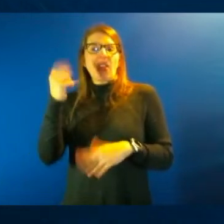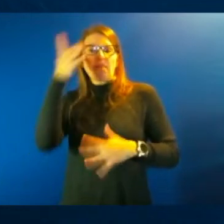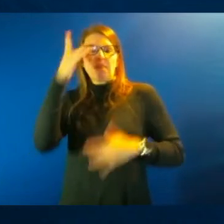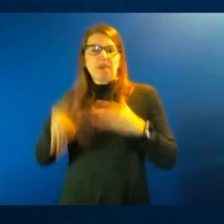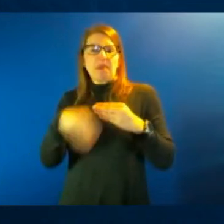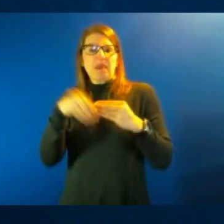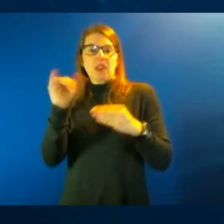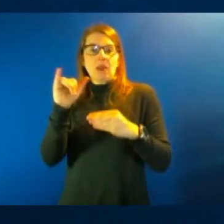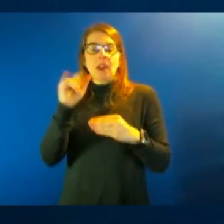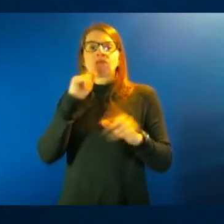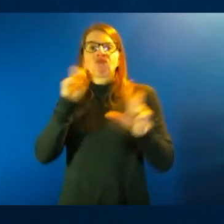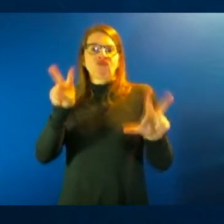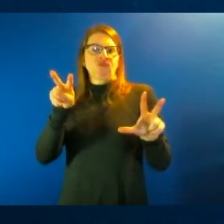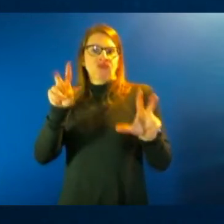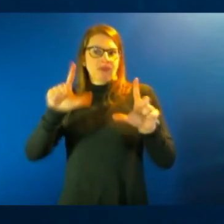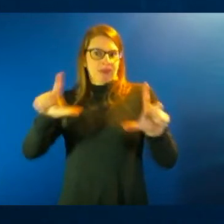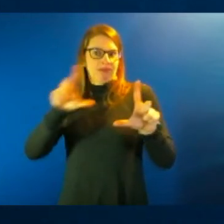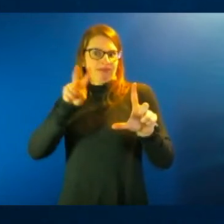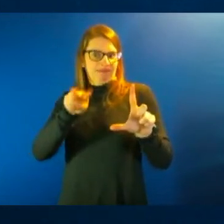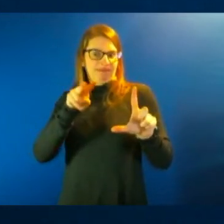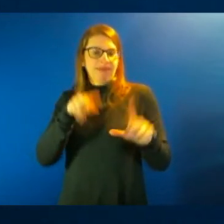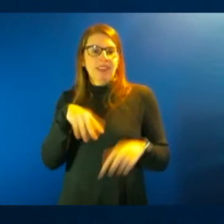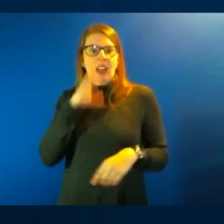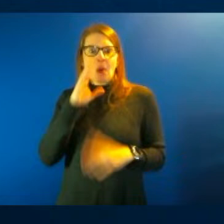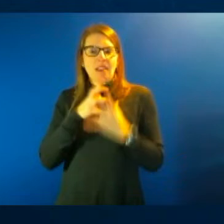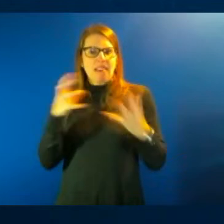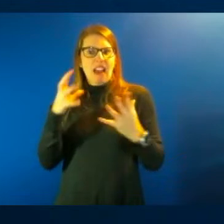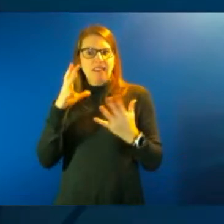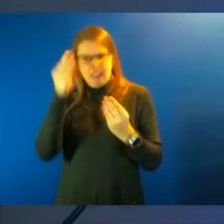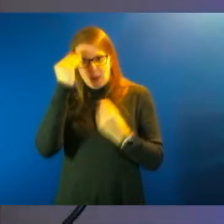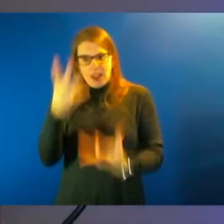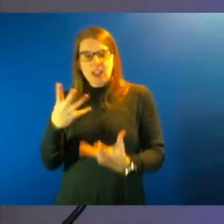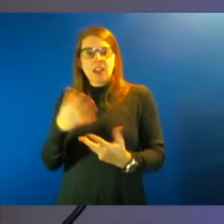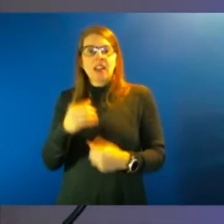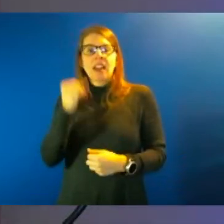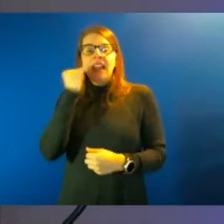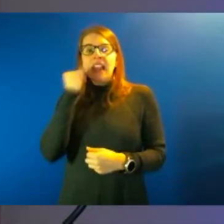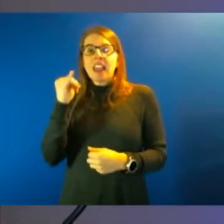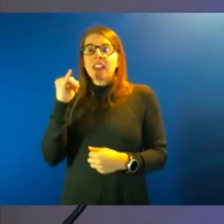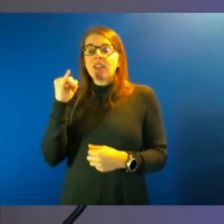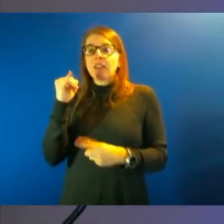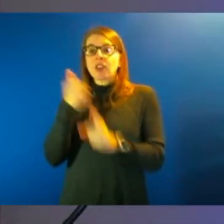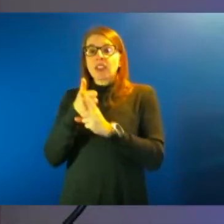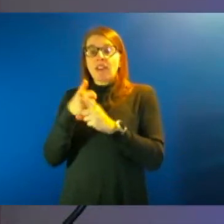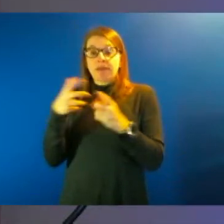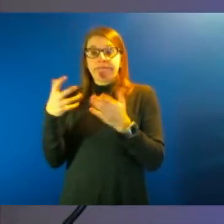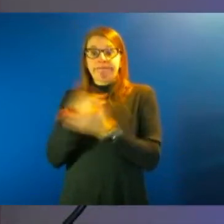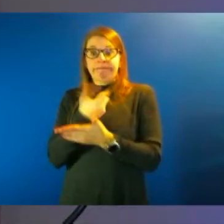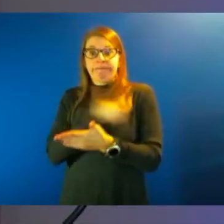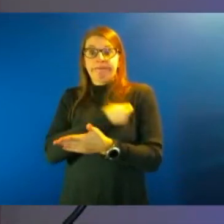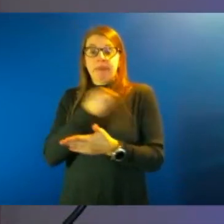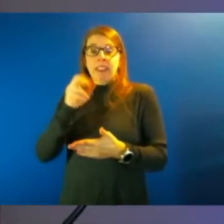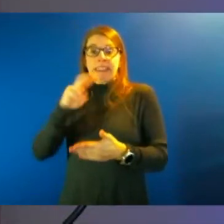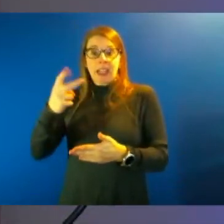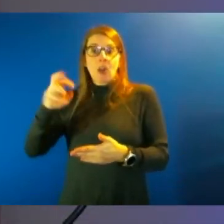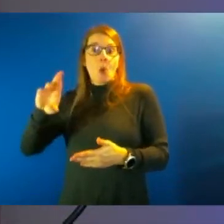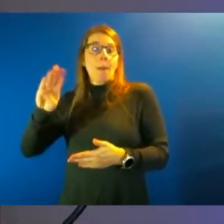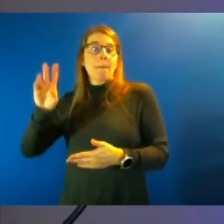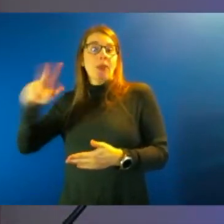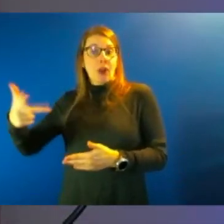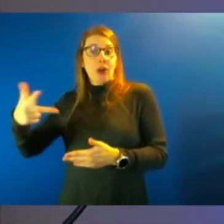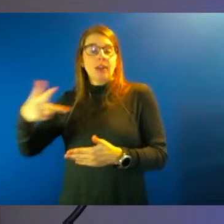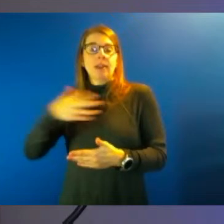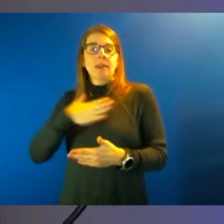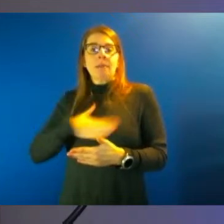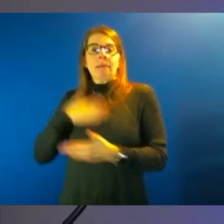to take in. So if you're getting your second shot or booster, just make sure you bring your vaccination card and show proof of that. So making it pretty easy. Watch football.